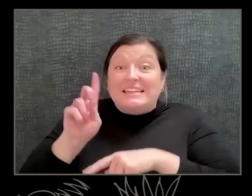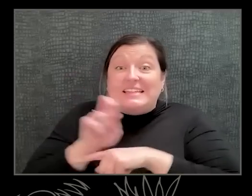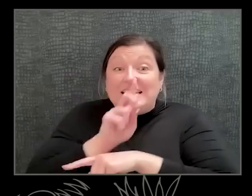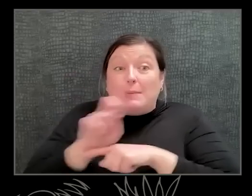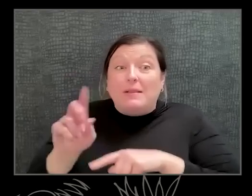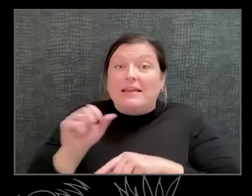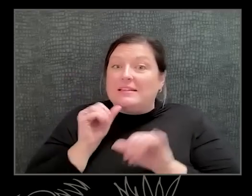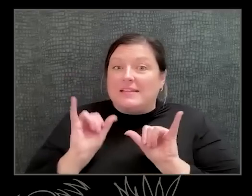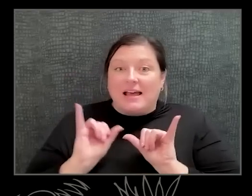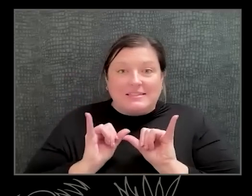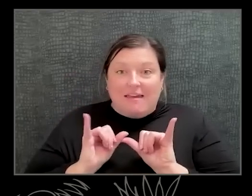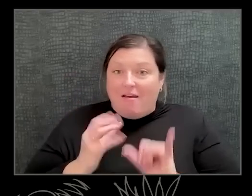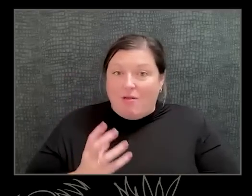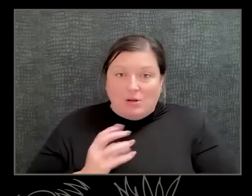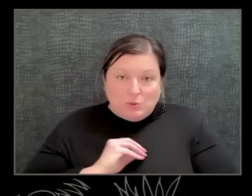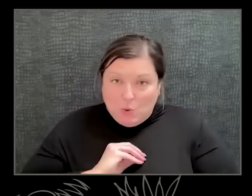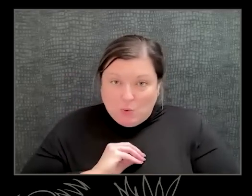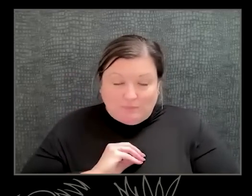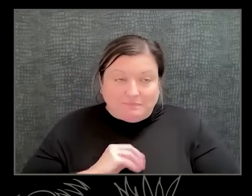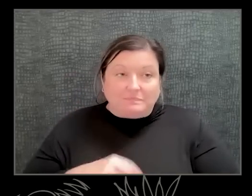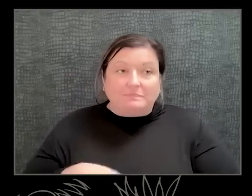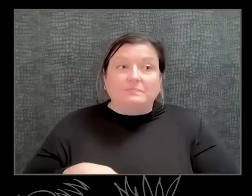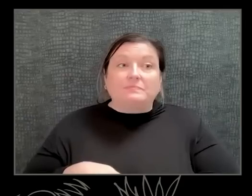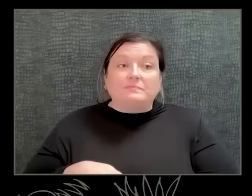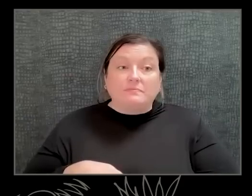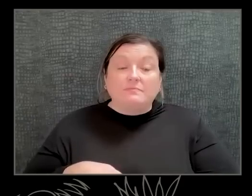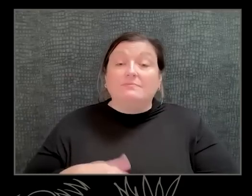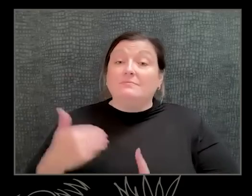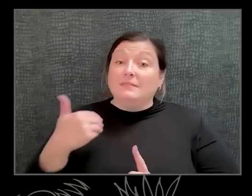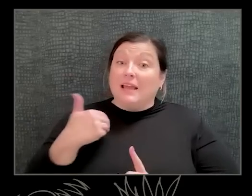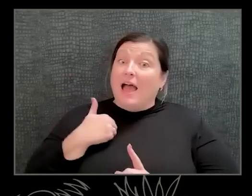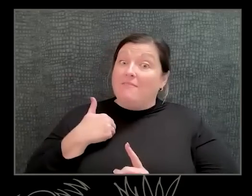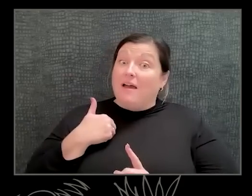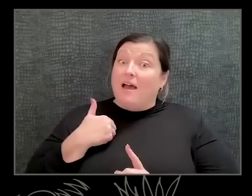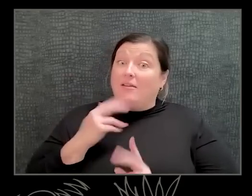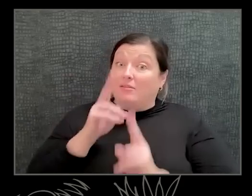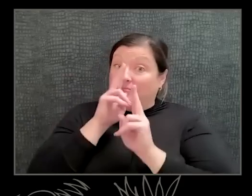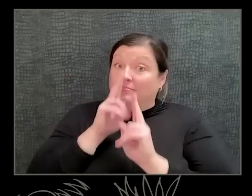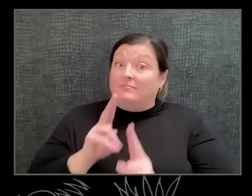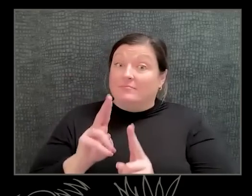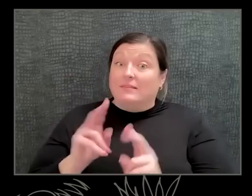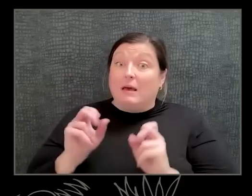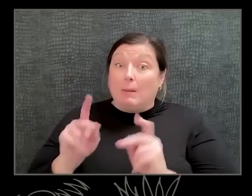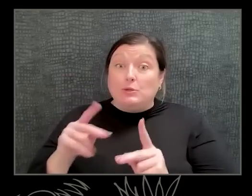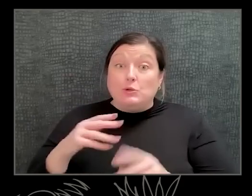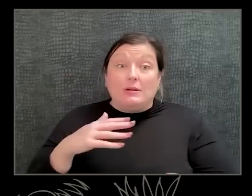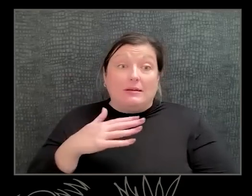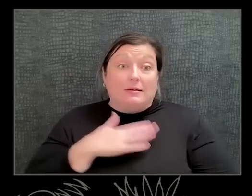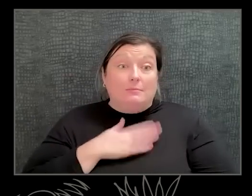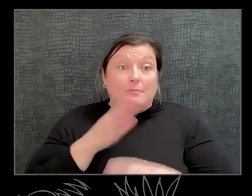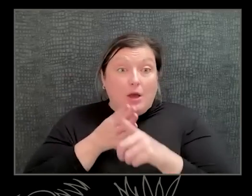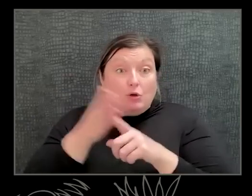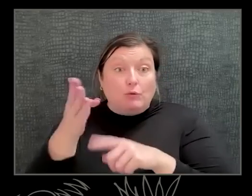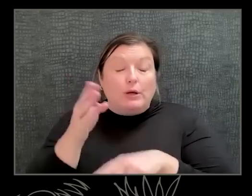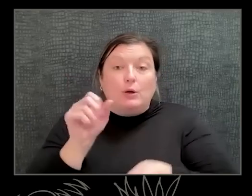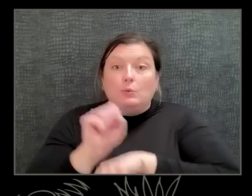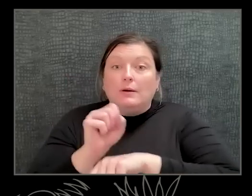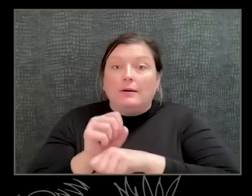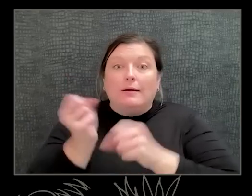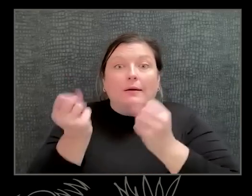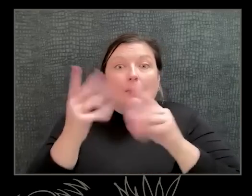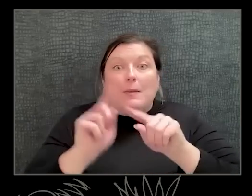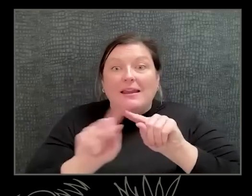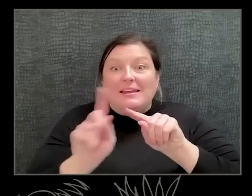on its own. I've had the privilege and opportunity in my career to work in many, many